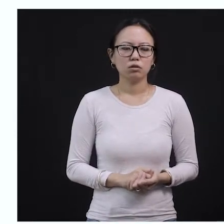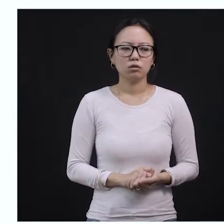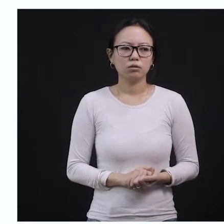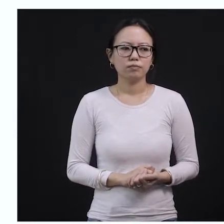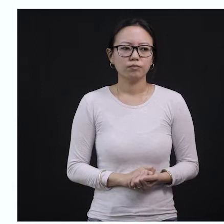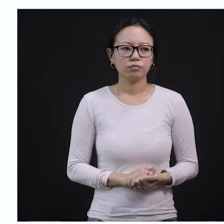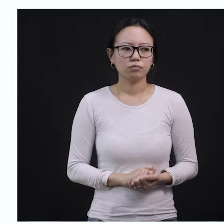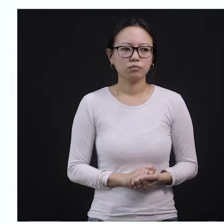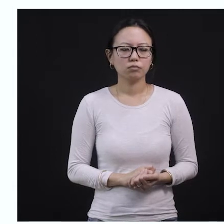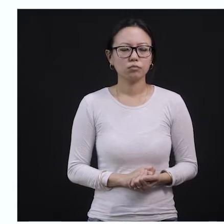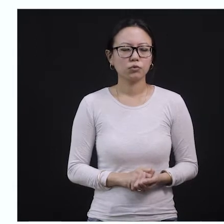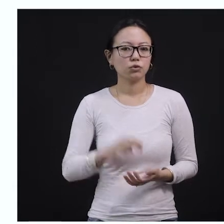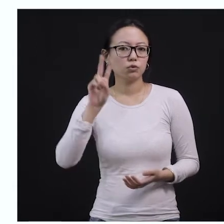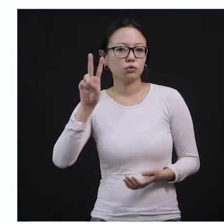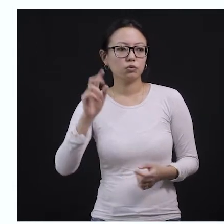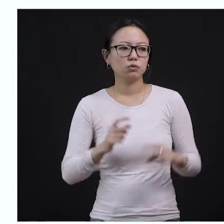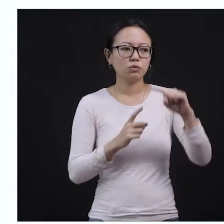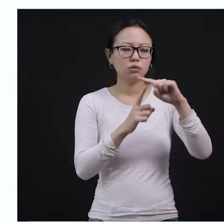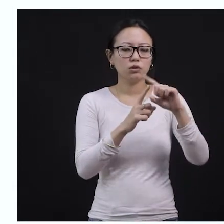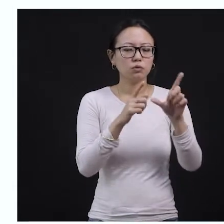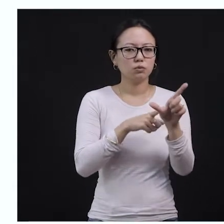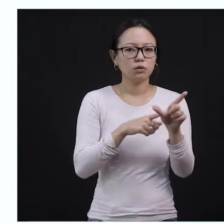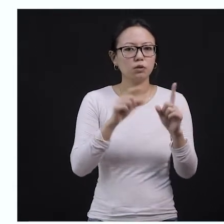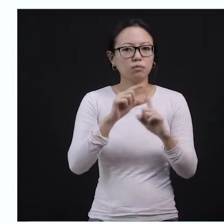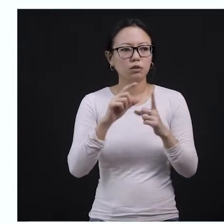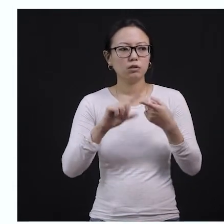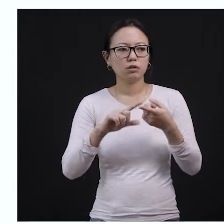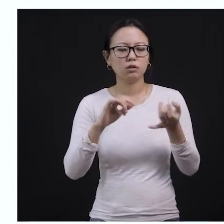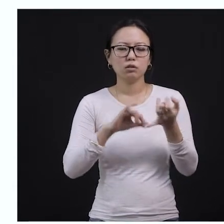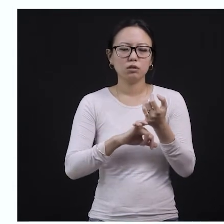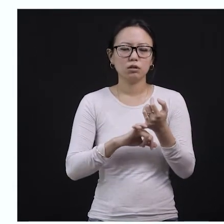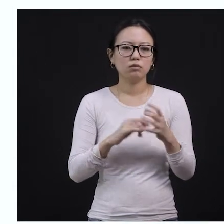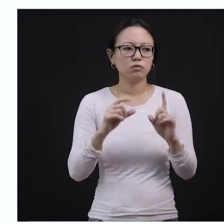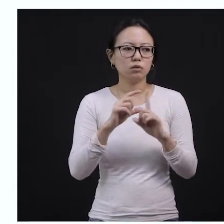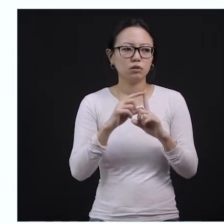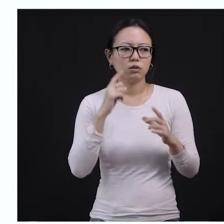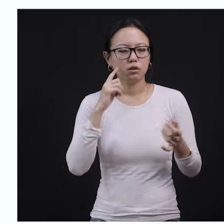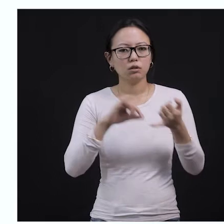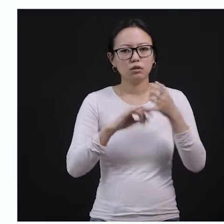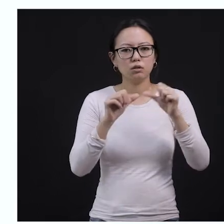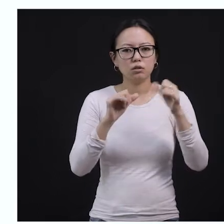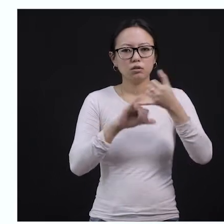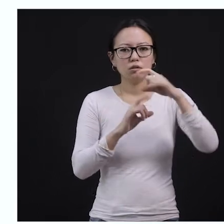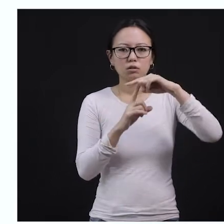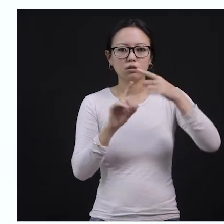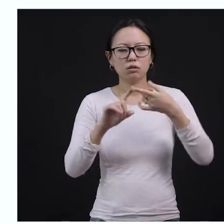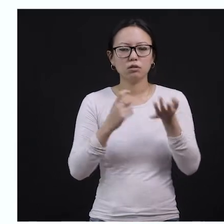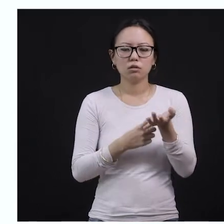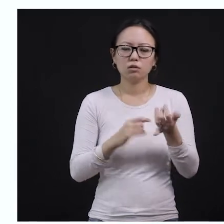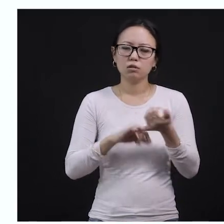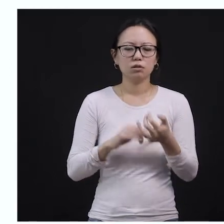be natural disasters or a man-made disasters, okay? So either of